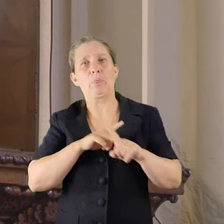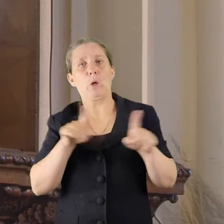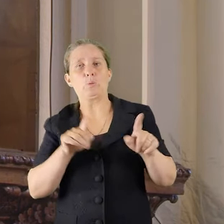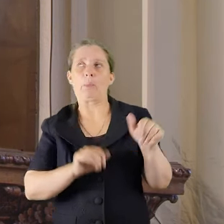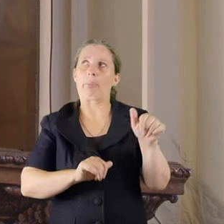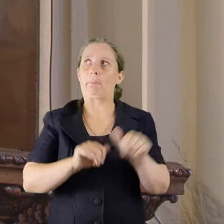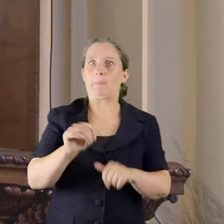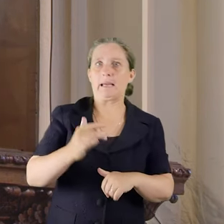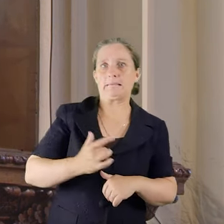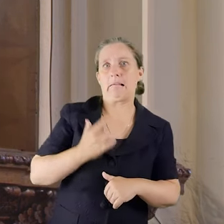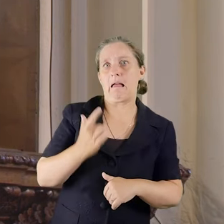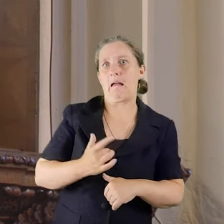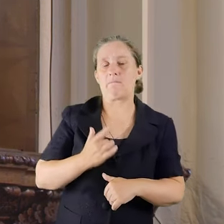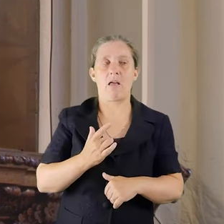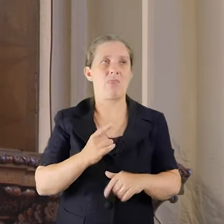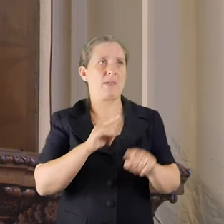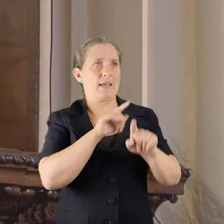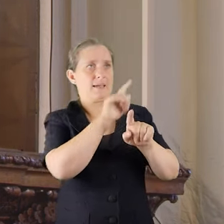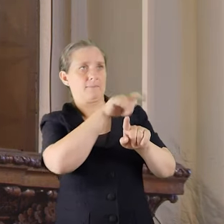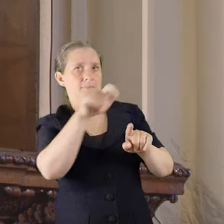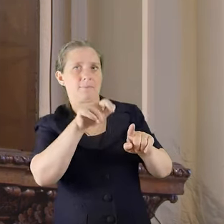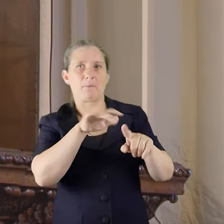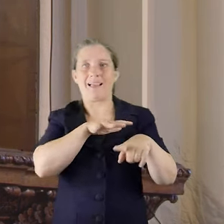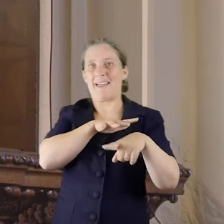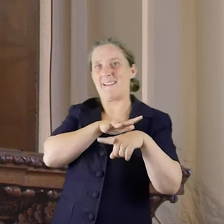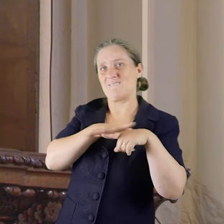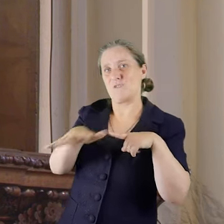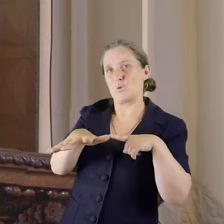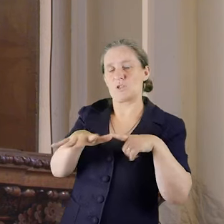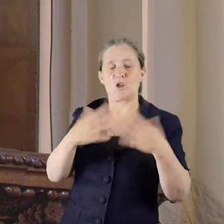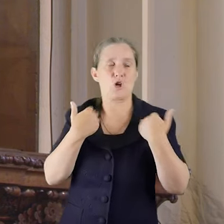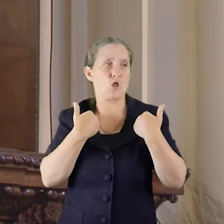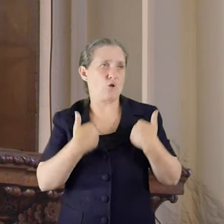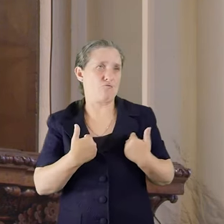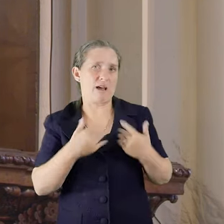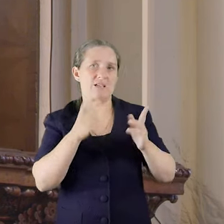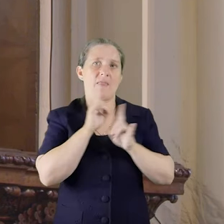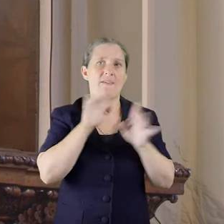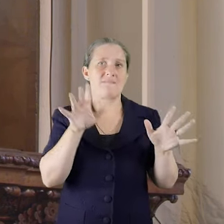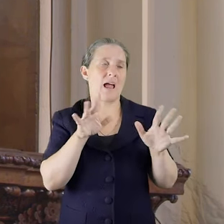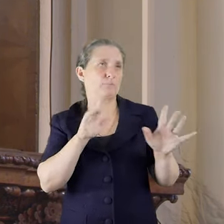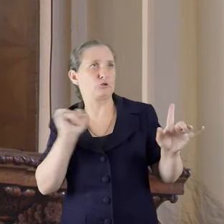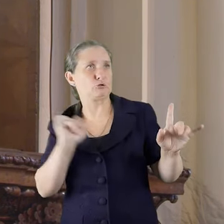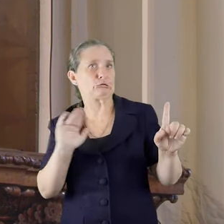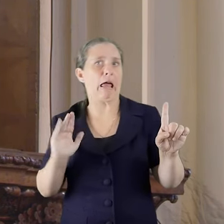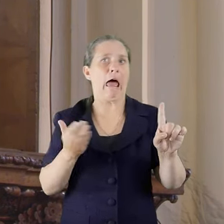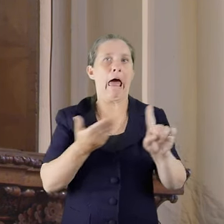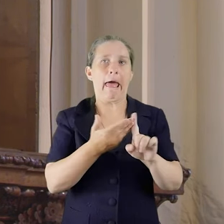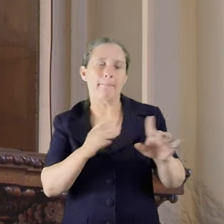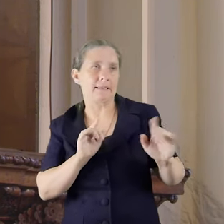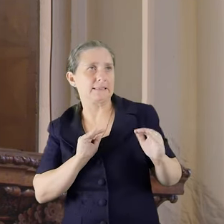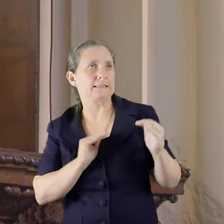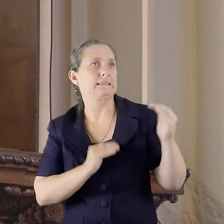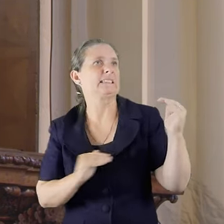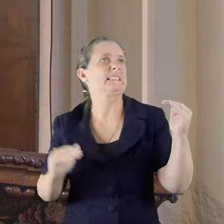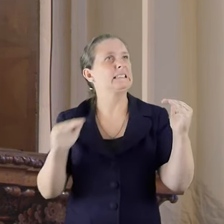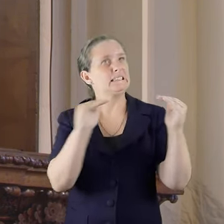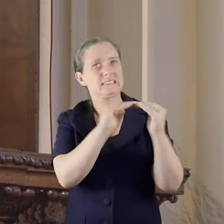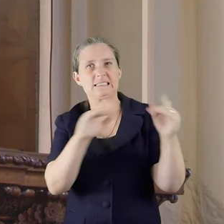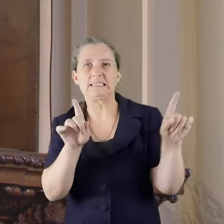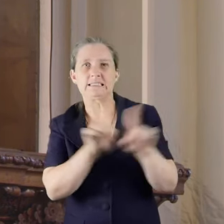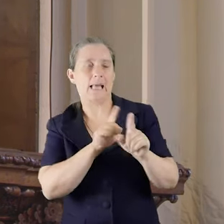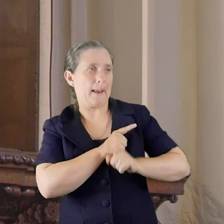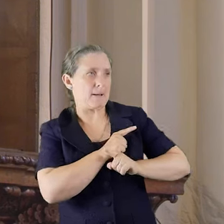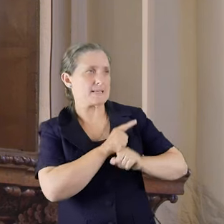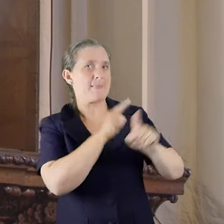to, the lives of the influence, the rich and the famous, they're the ones we should be going for. That if we don't become